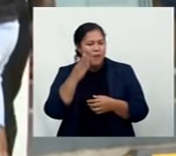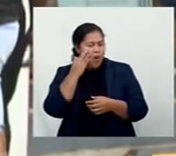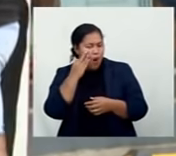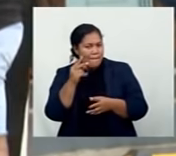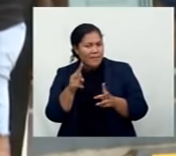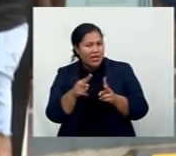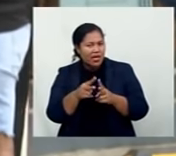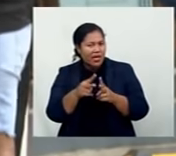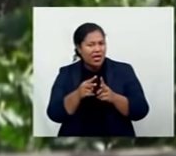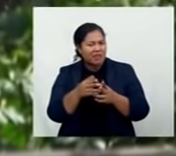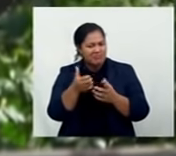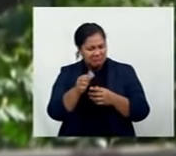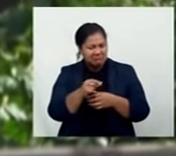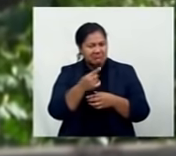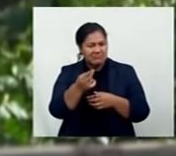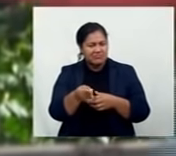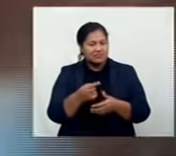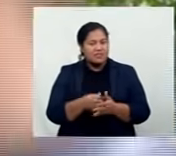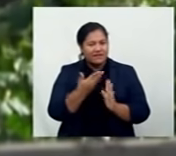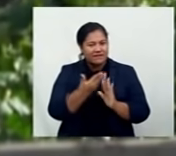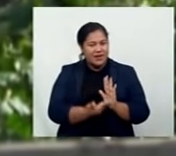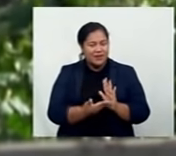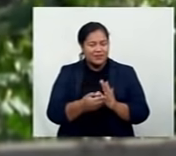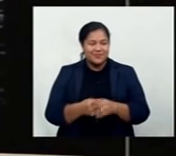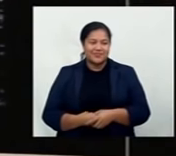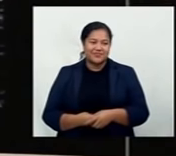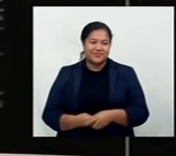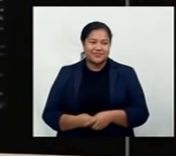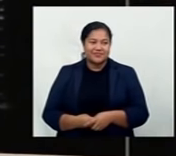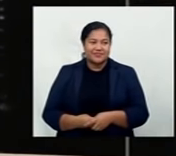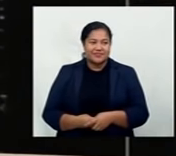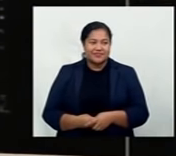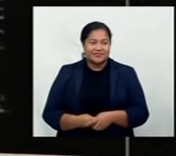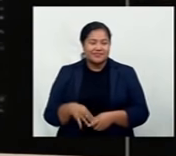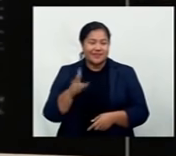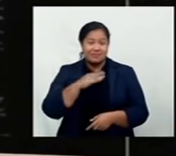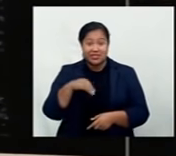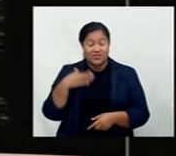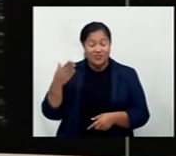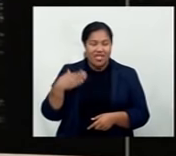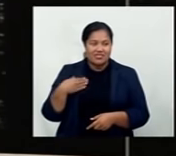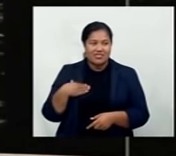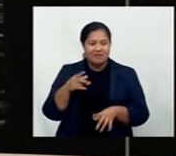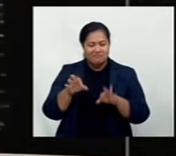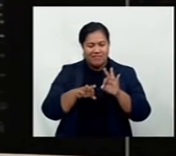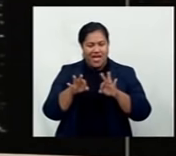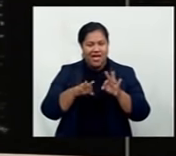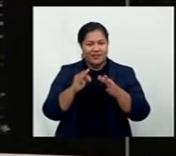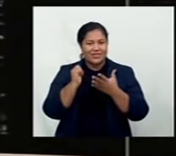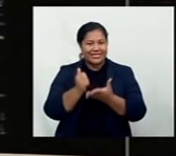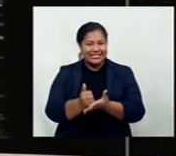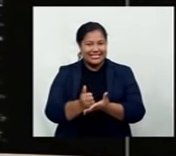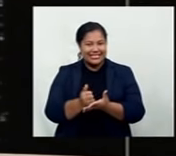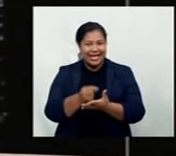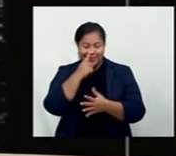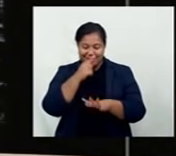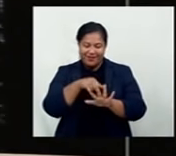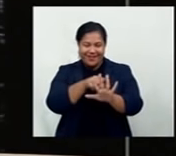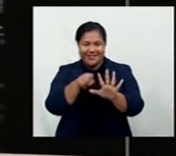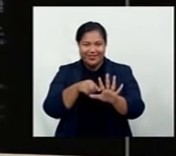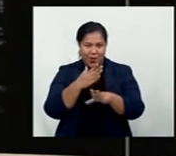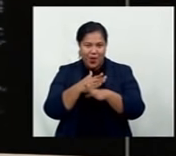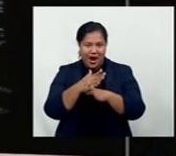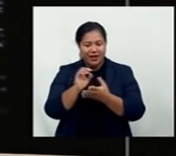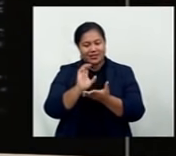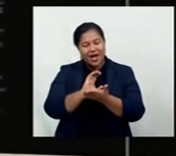also recorded. Kuroitandulala, FBC News. The Ministry of Health has plans to assist frontline workers with